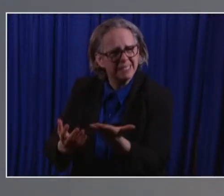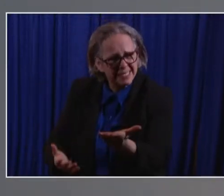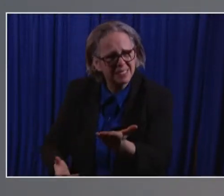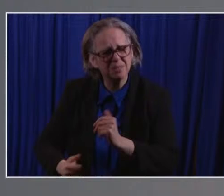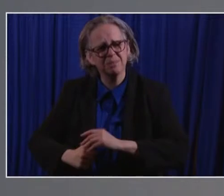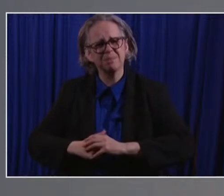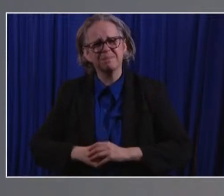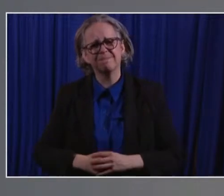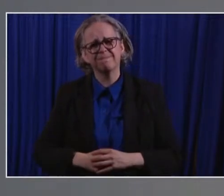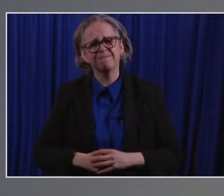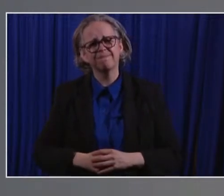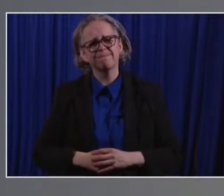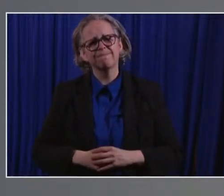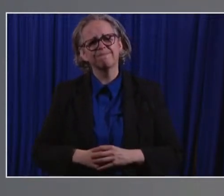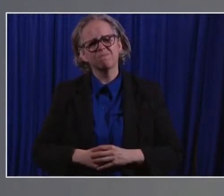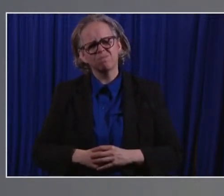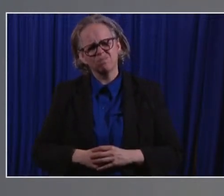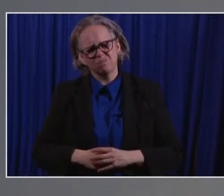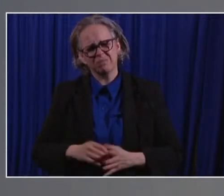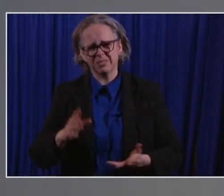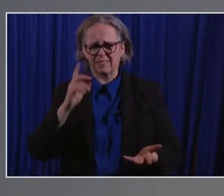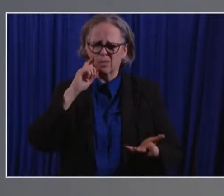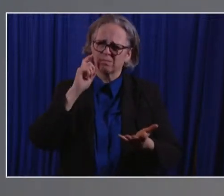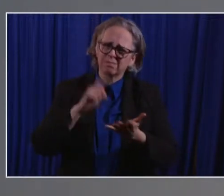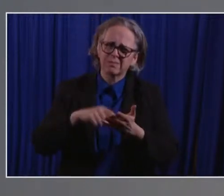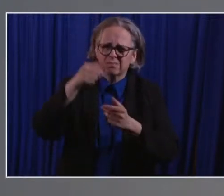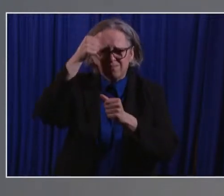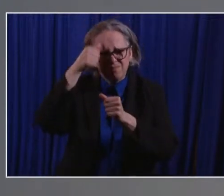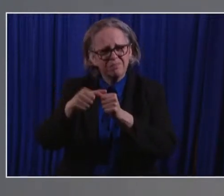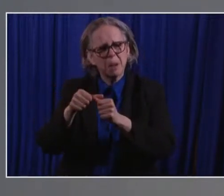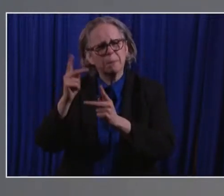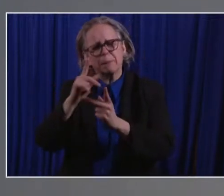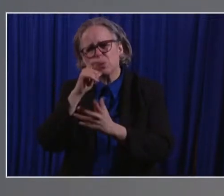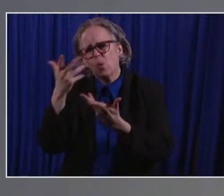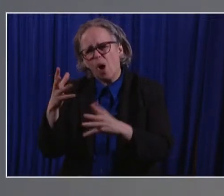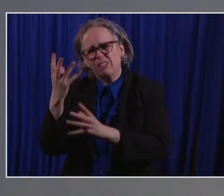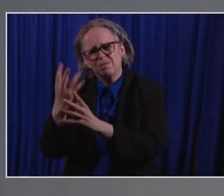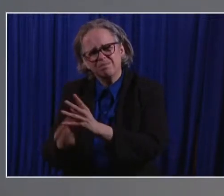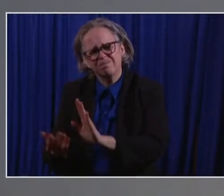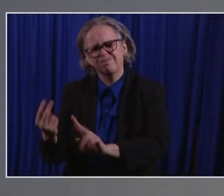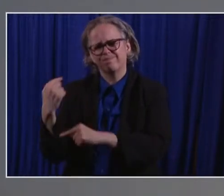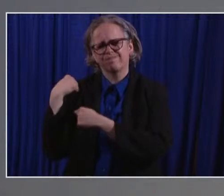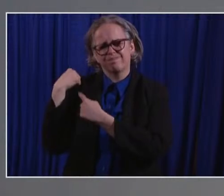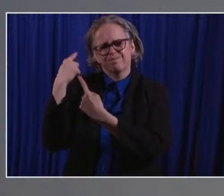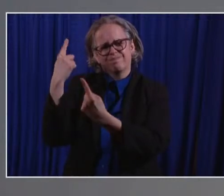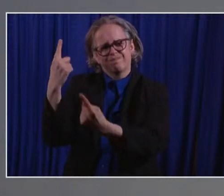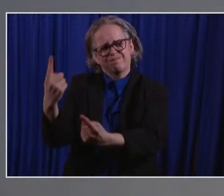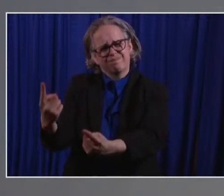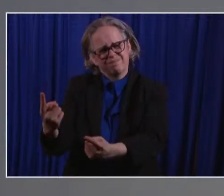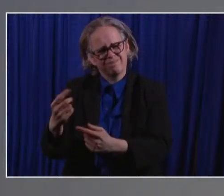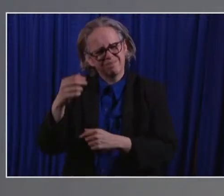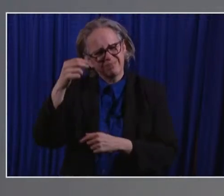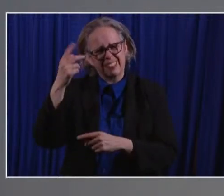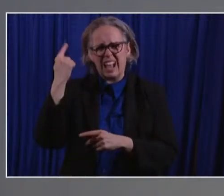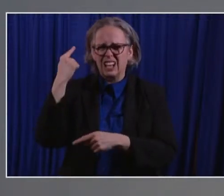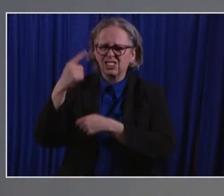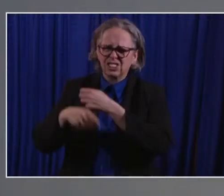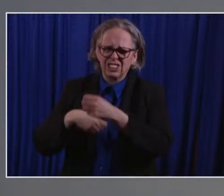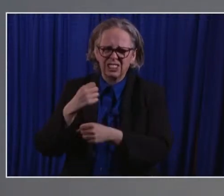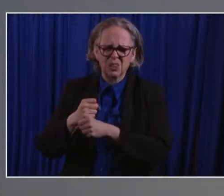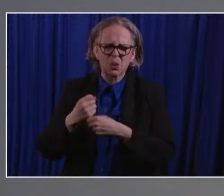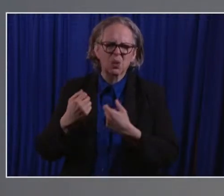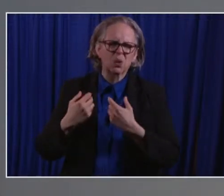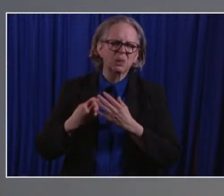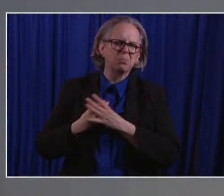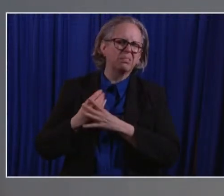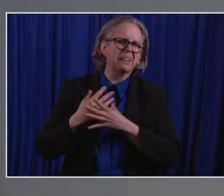people in our workplaces, in our families. And I remember the difficult spring we had at the beginning, the difficult challenges we